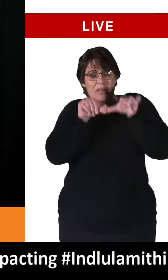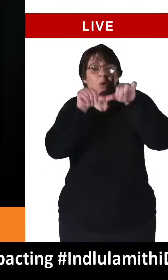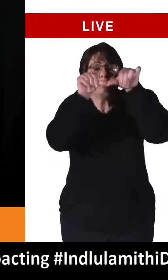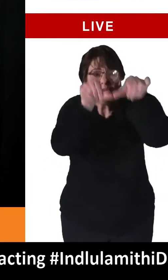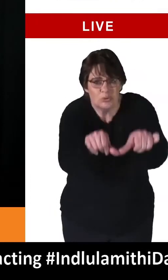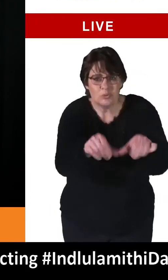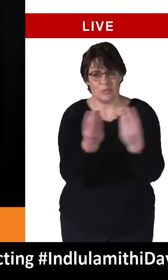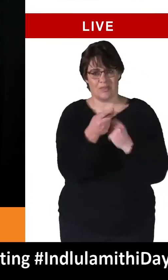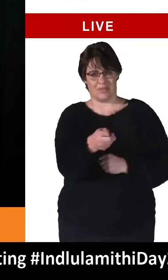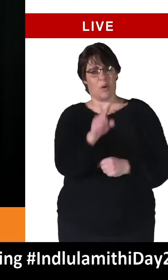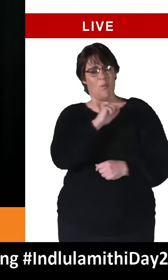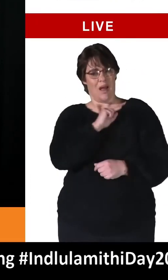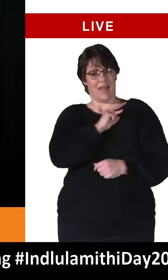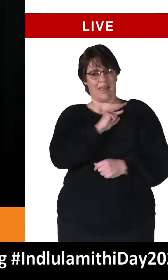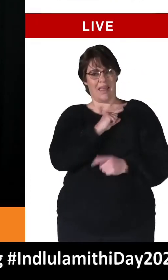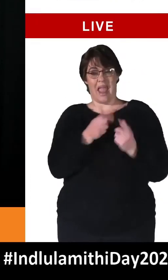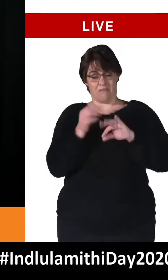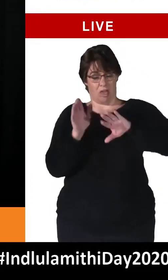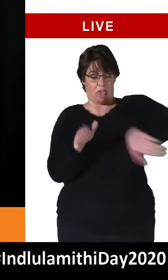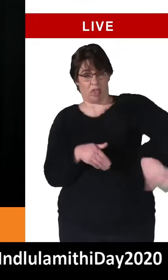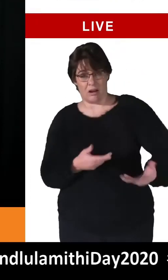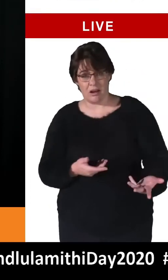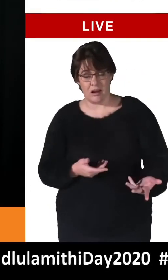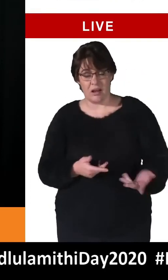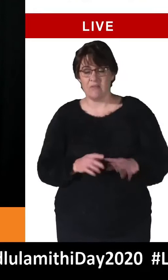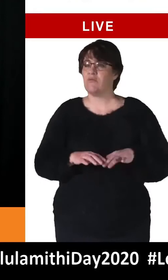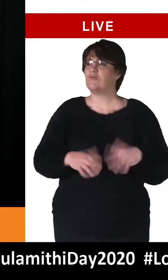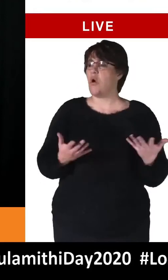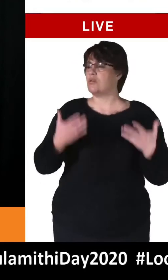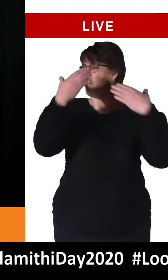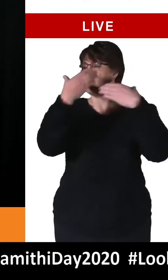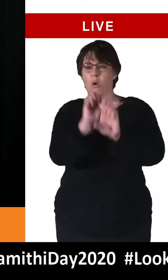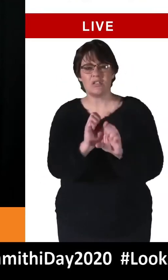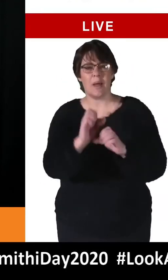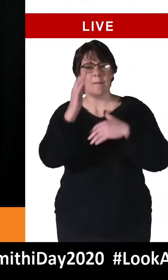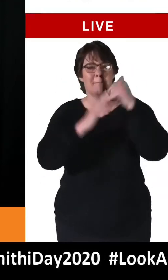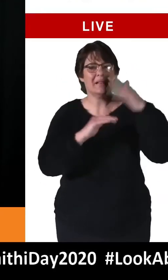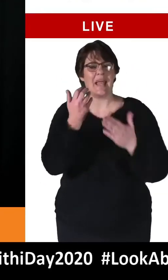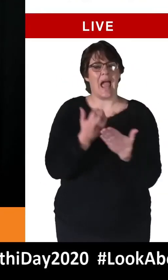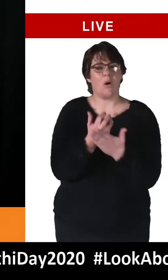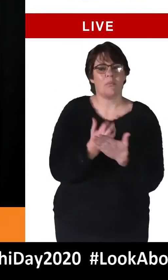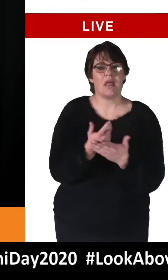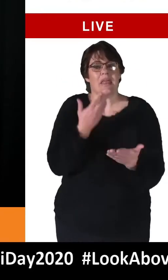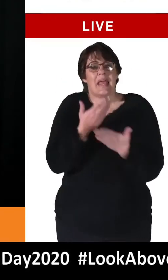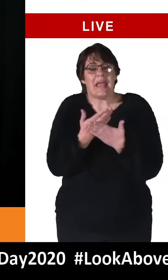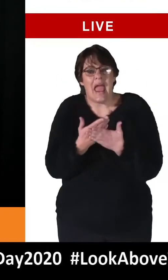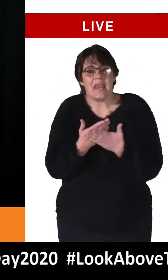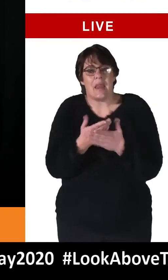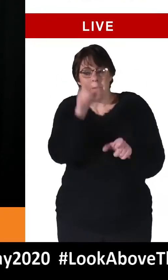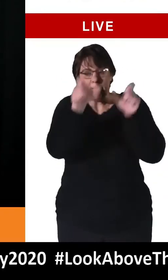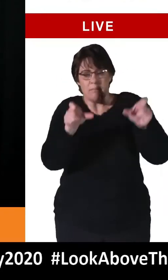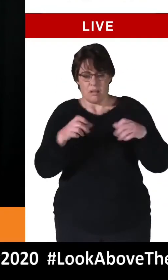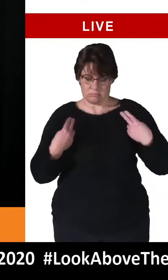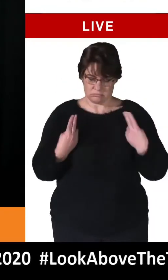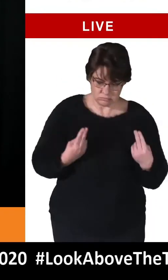to do that, because if we don't do that, and if we don't focus on building an economy that can enable South